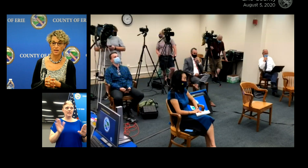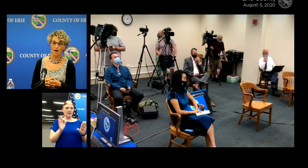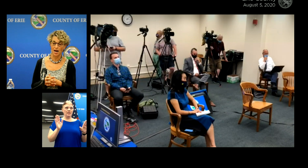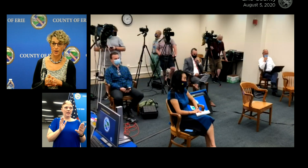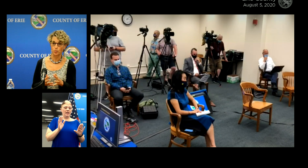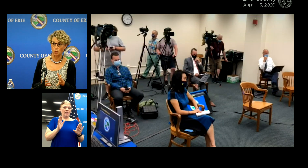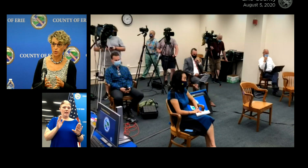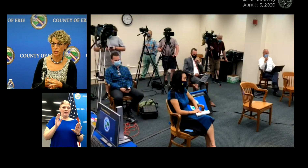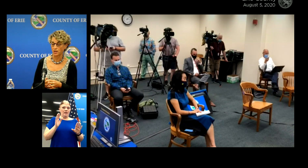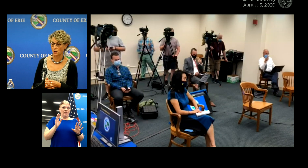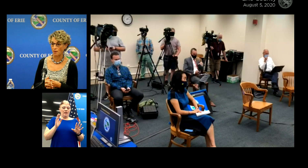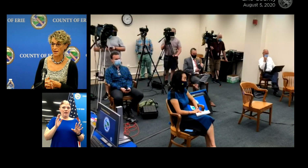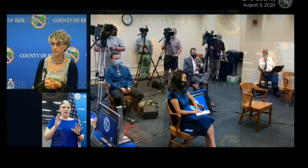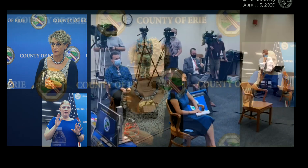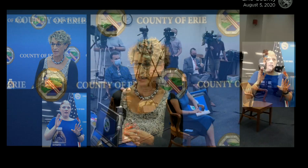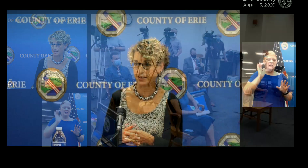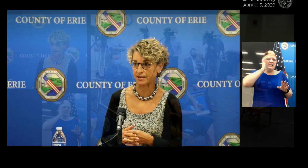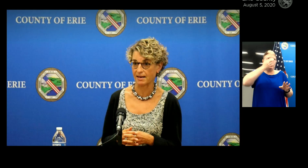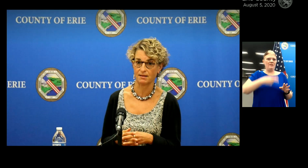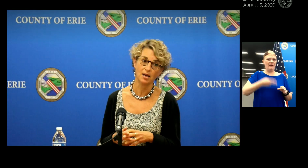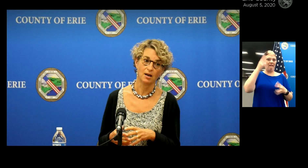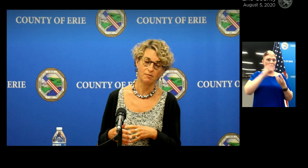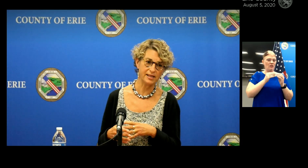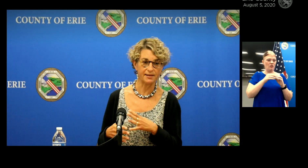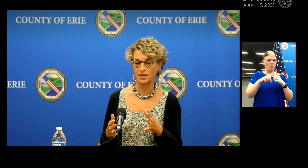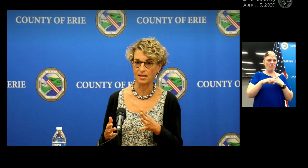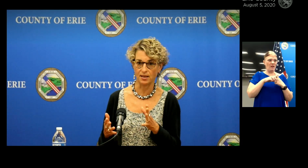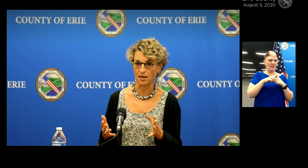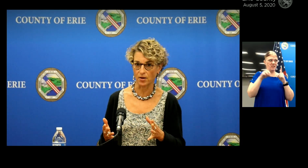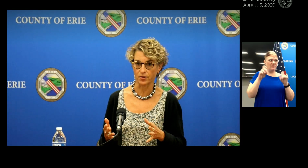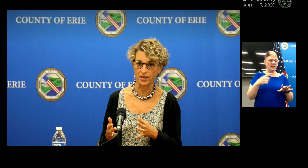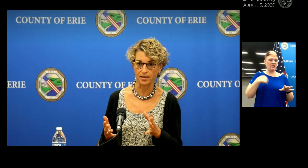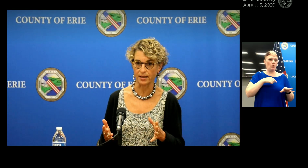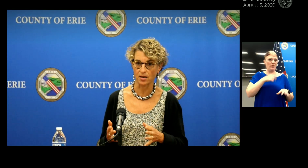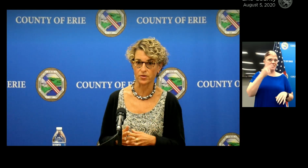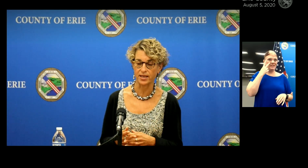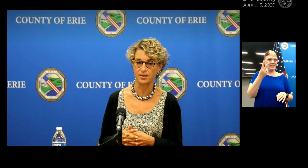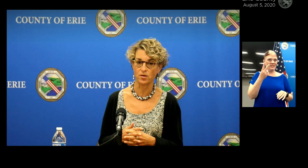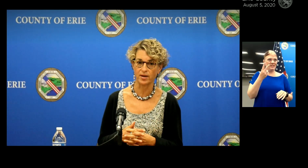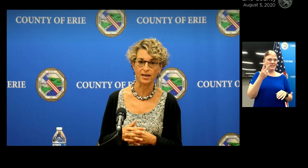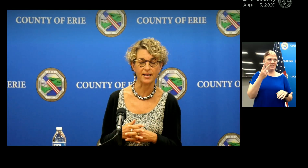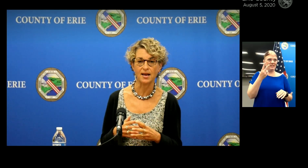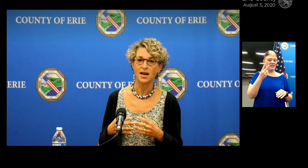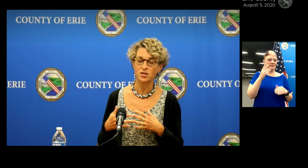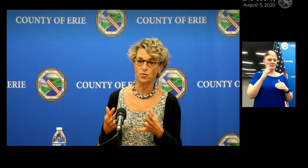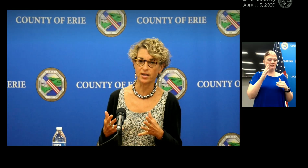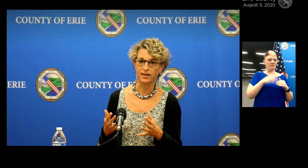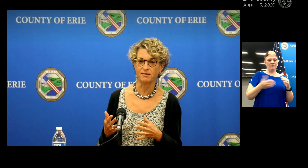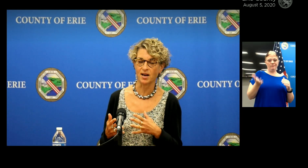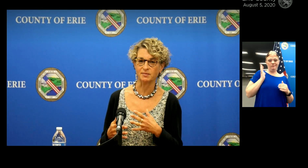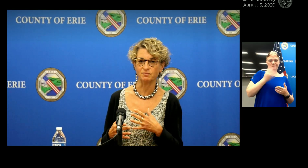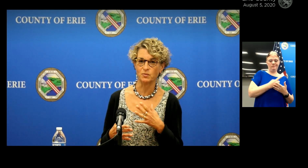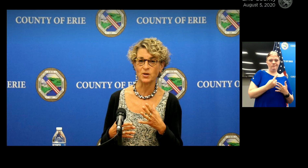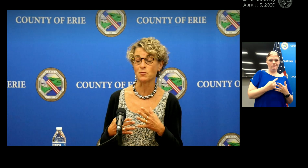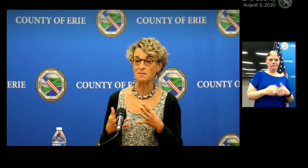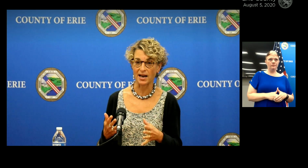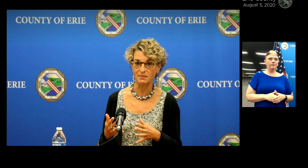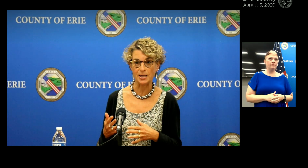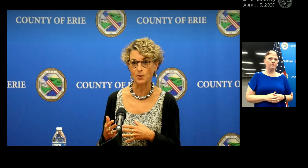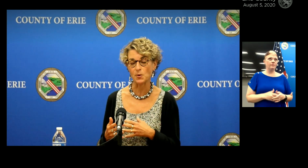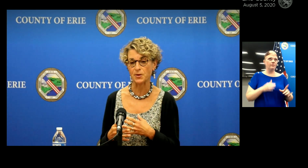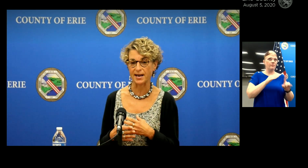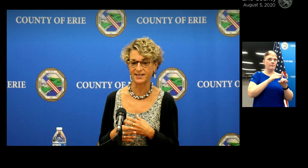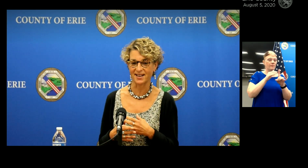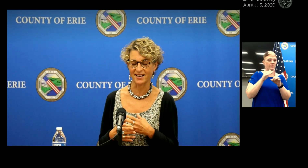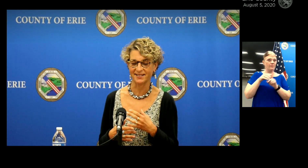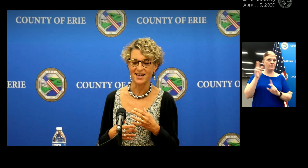to be a higher proportion of positive tests than we had seen recently in other days of the week. And just want to remind